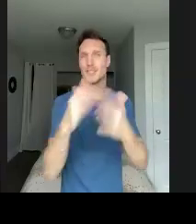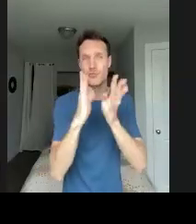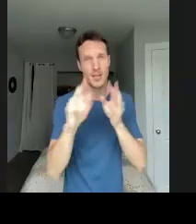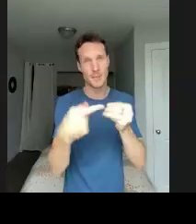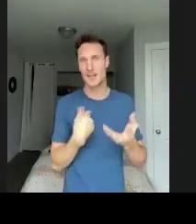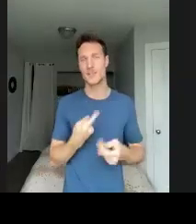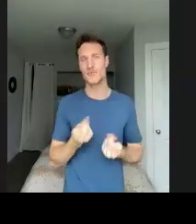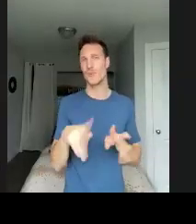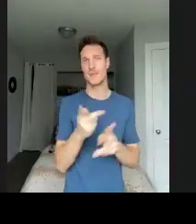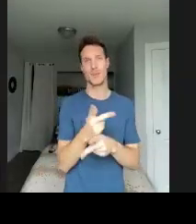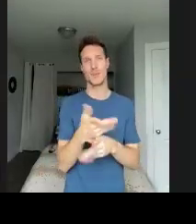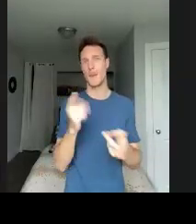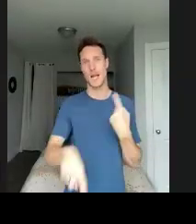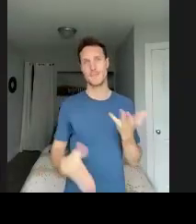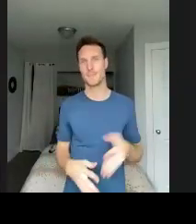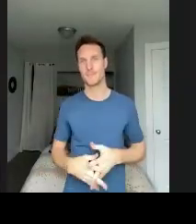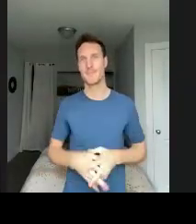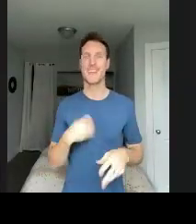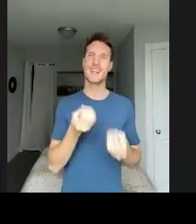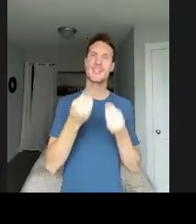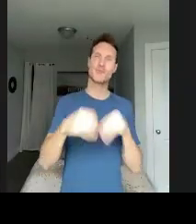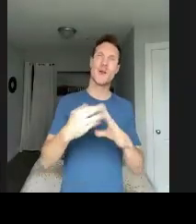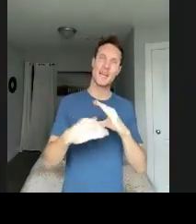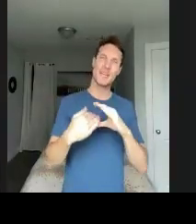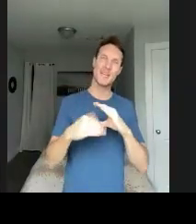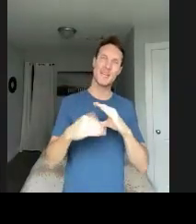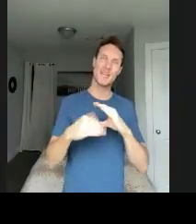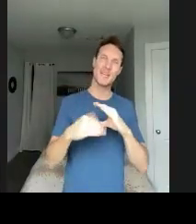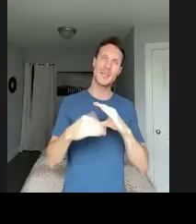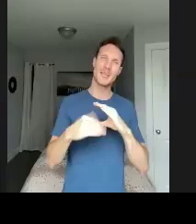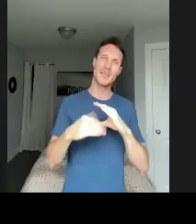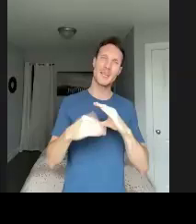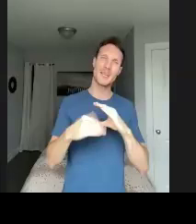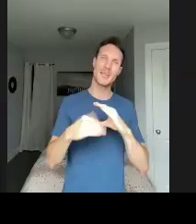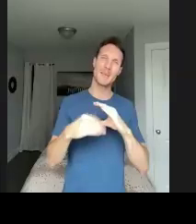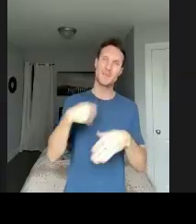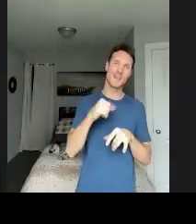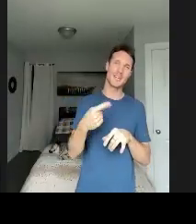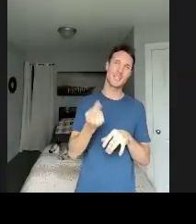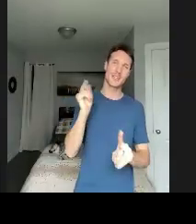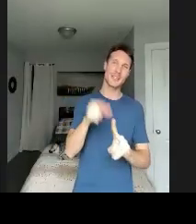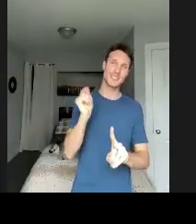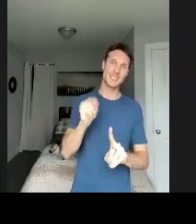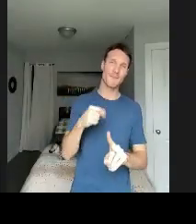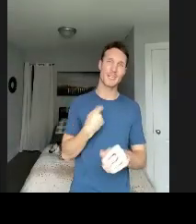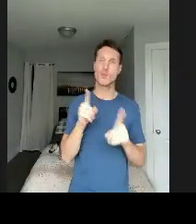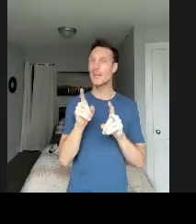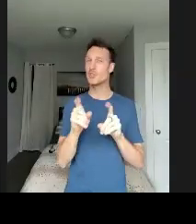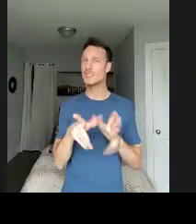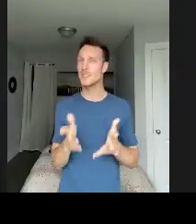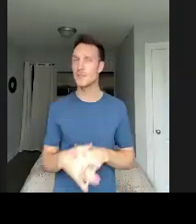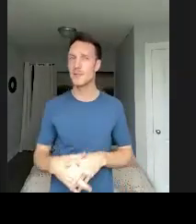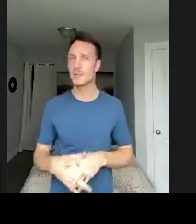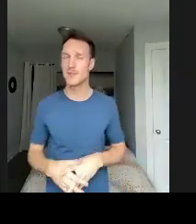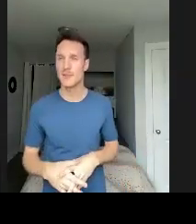And I can drop my email in the chat if you have any kind of further specific questions or input. I'd be